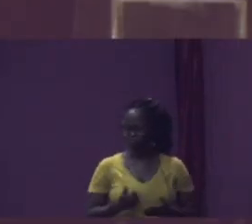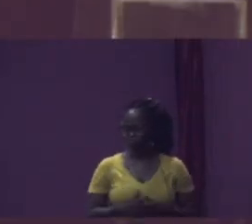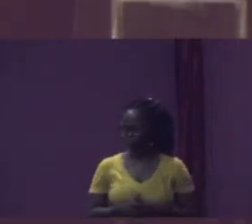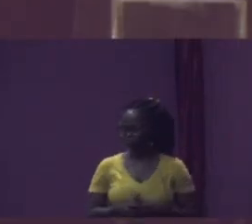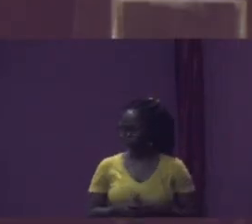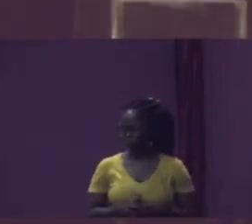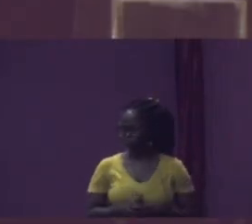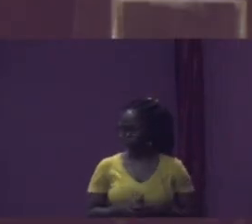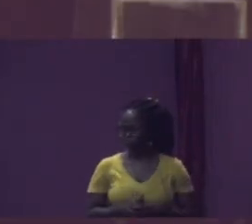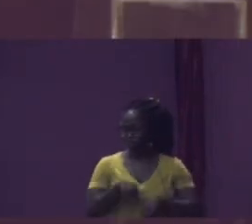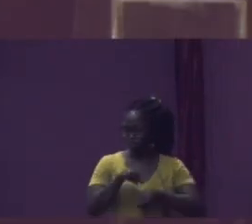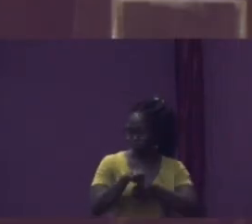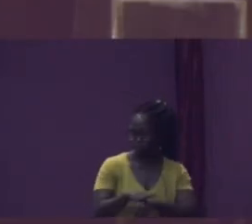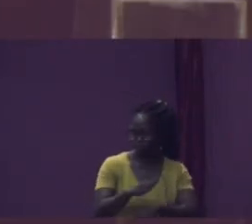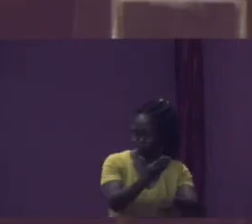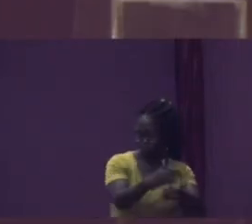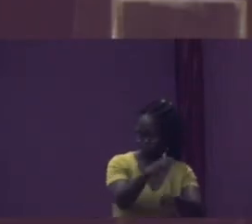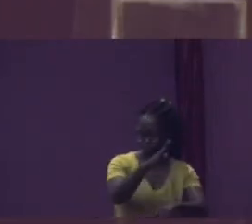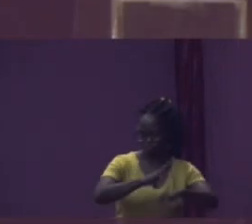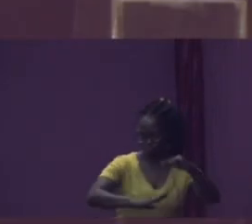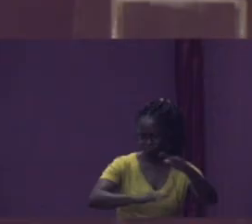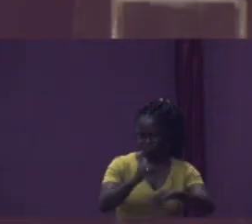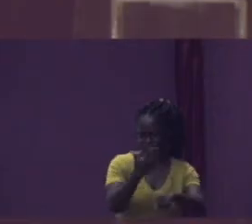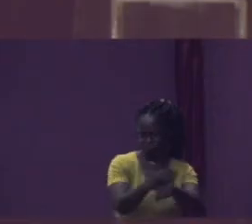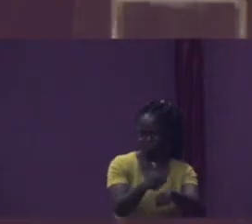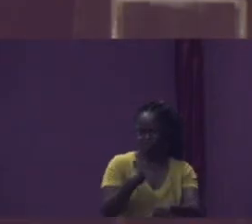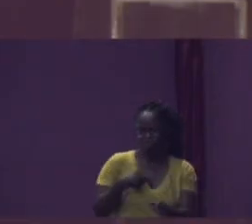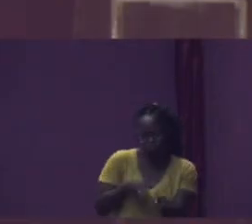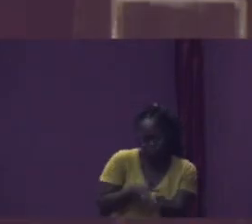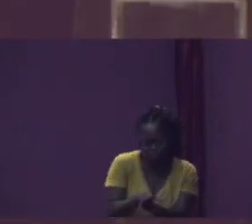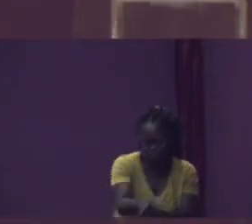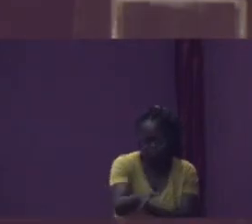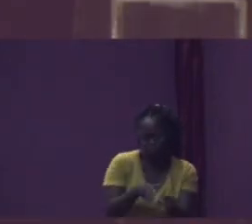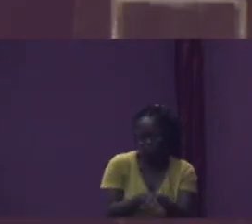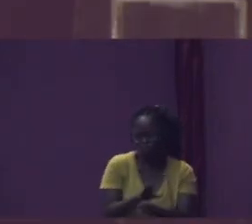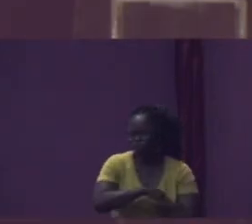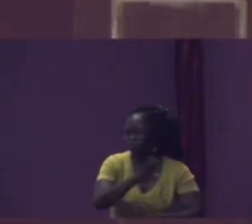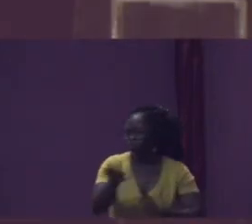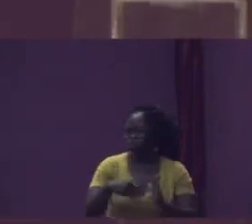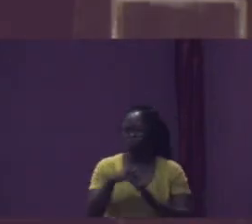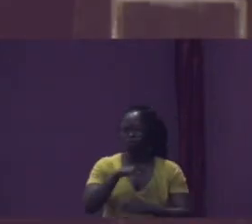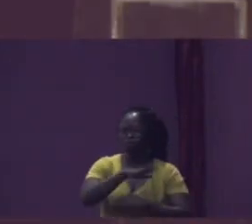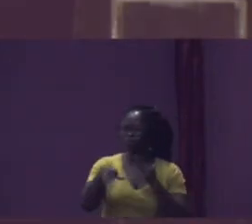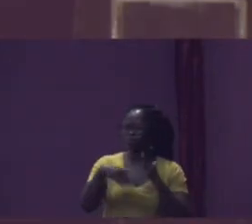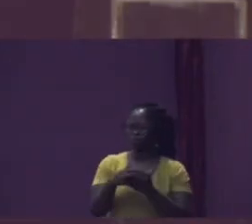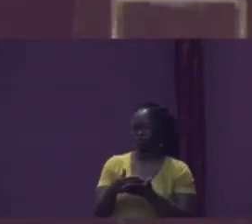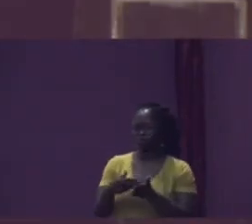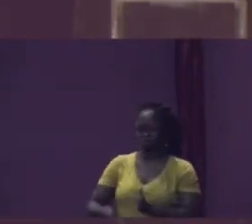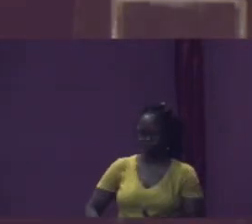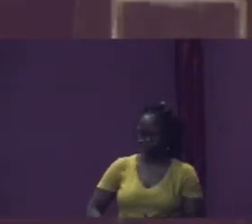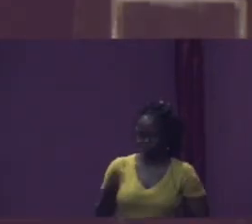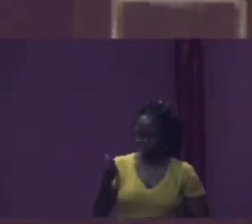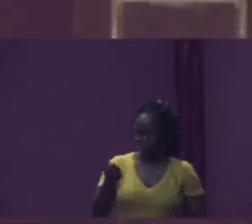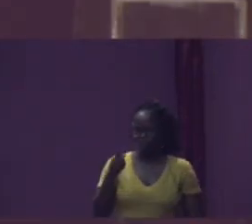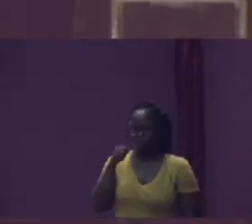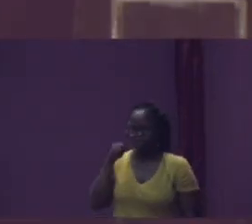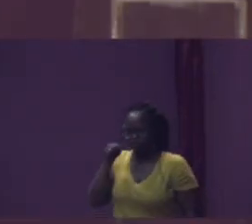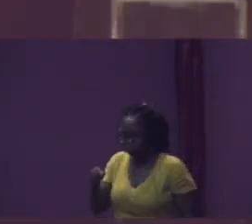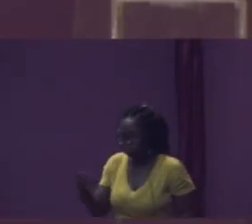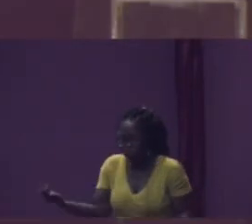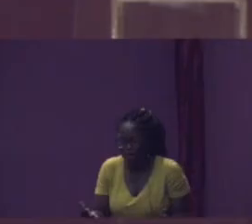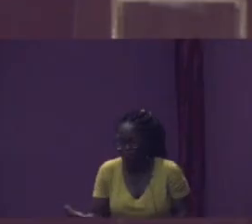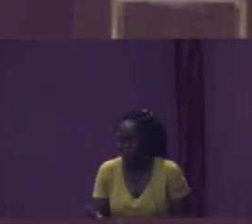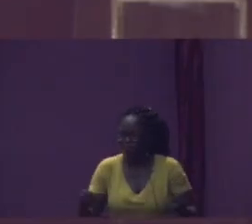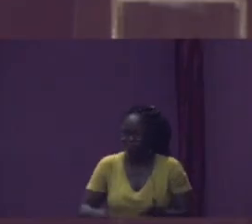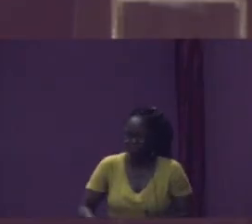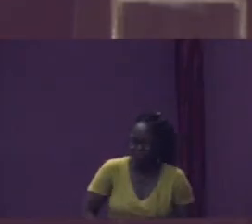look perfect, because that's what a woman takes home. She goes in her bikini and she says, look how good my skin incision looks, right? It's perfect. You